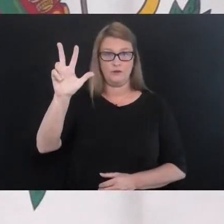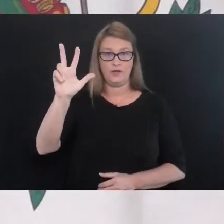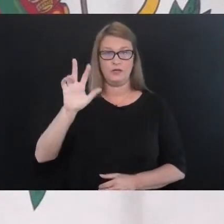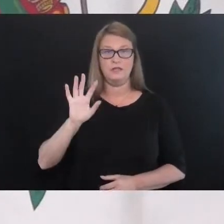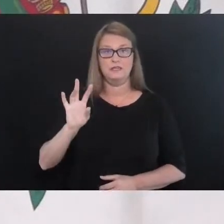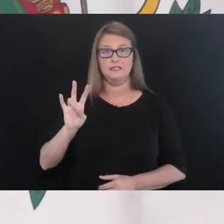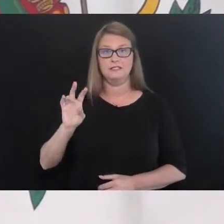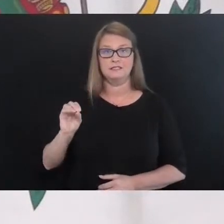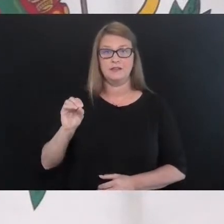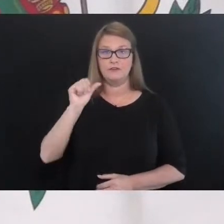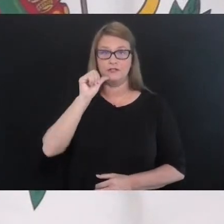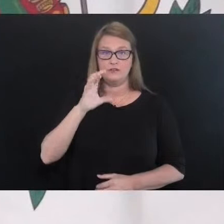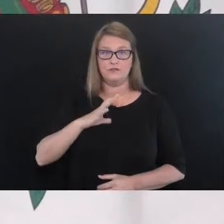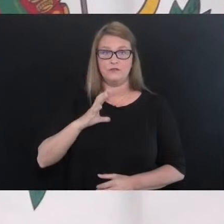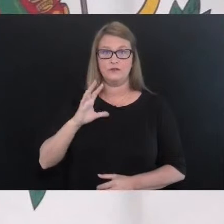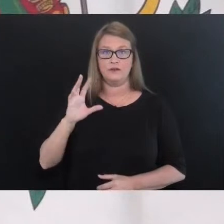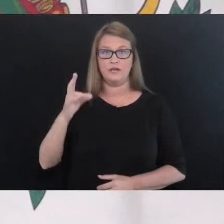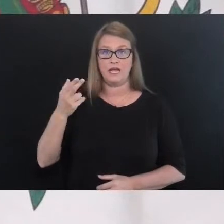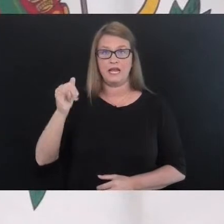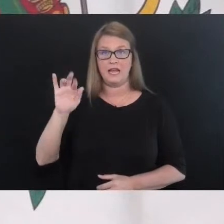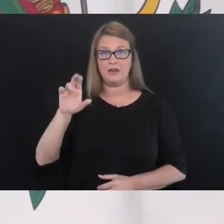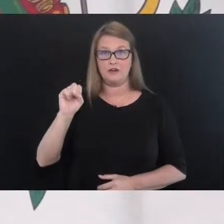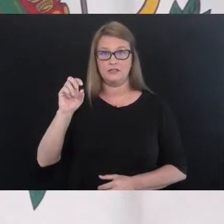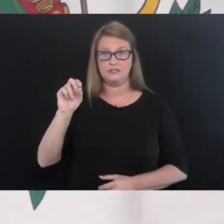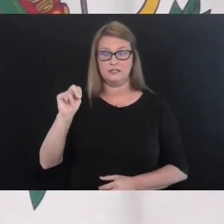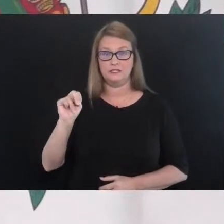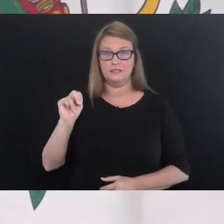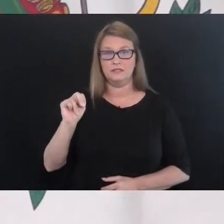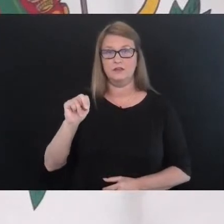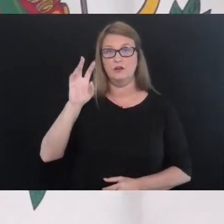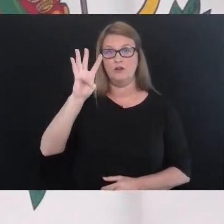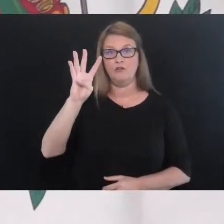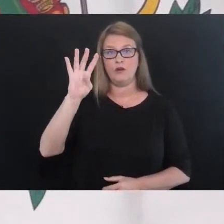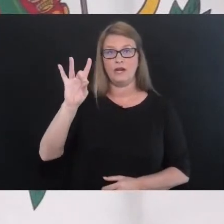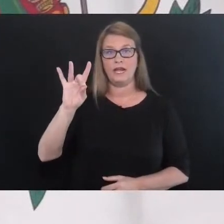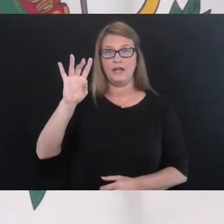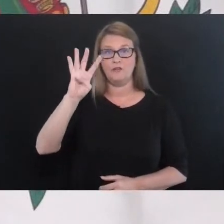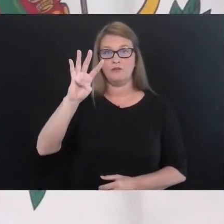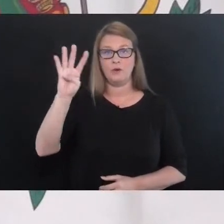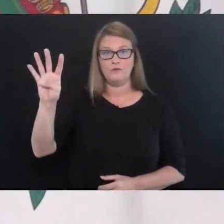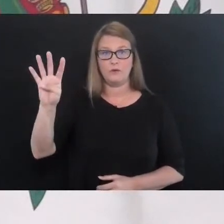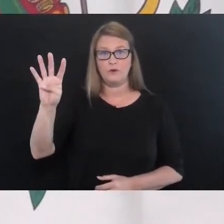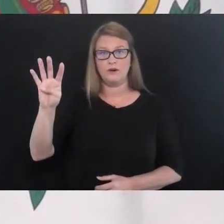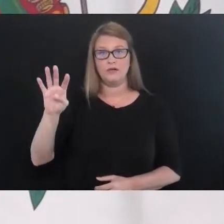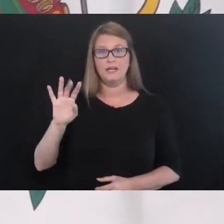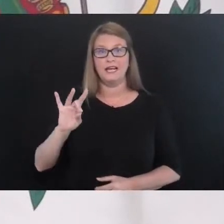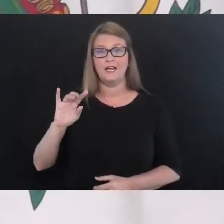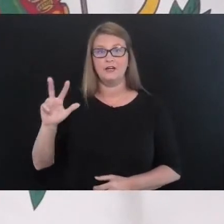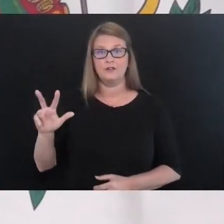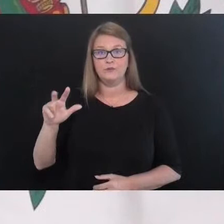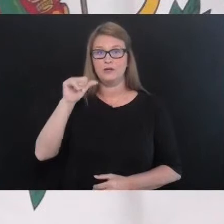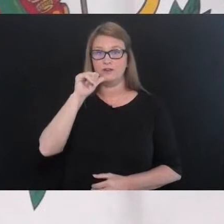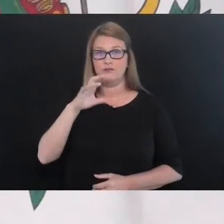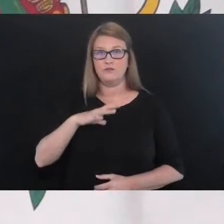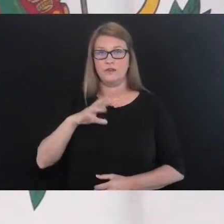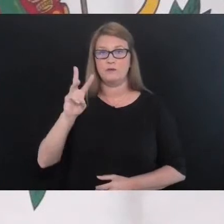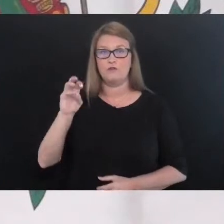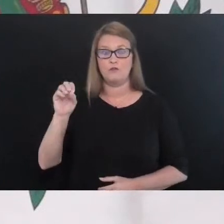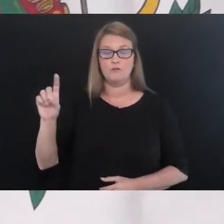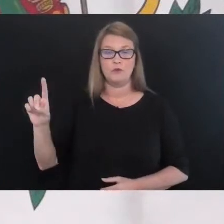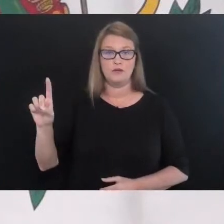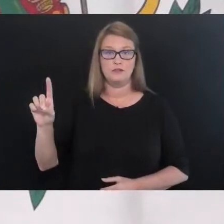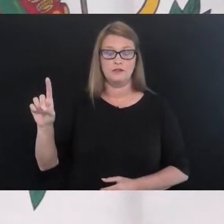a 70-year-old female from Harrison County. The 4,844th death, an 83-year-old female from Wood